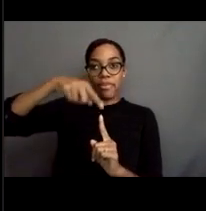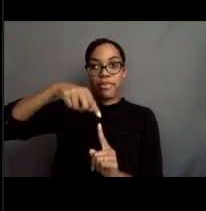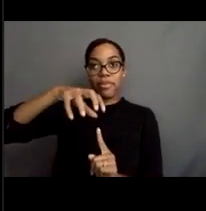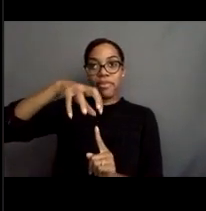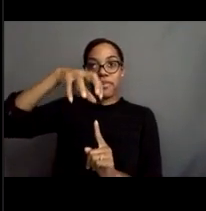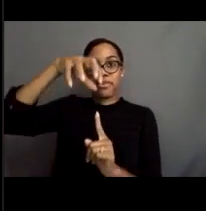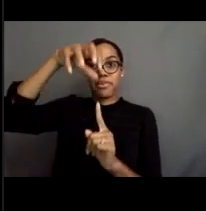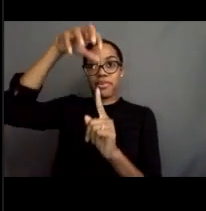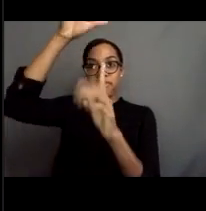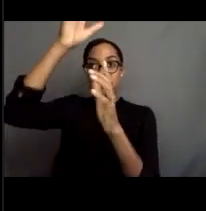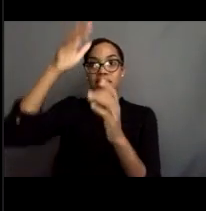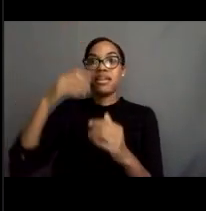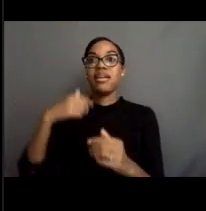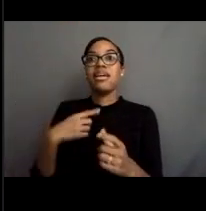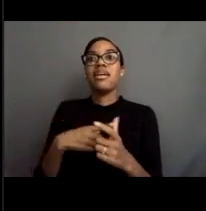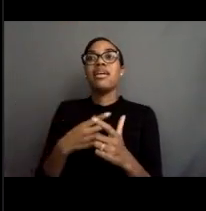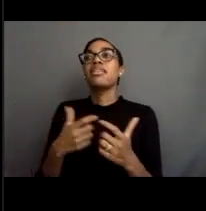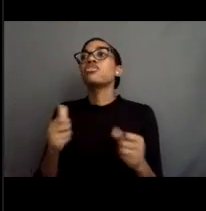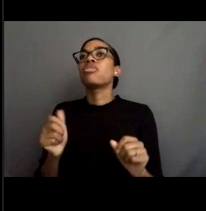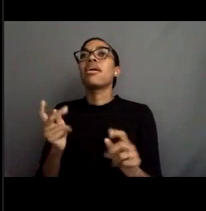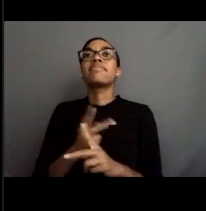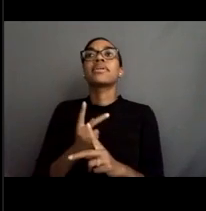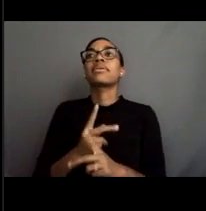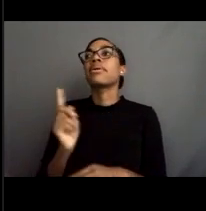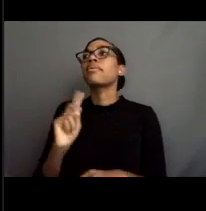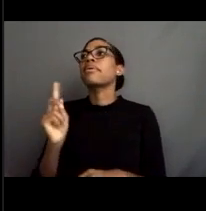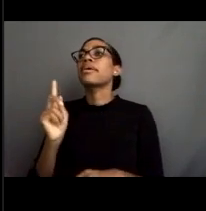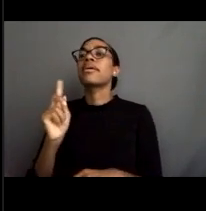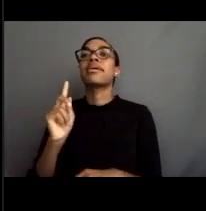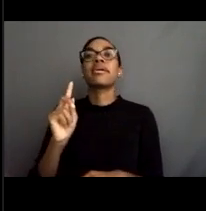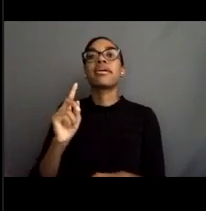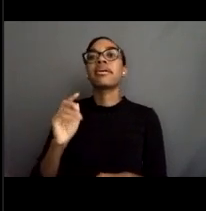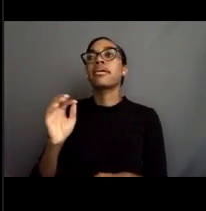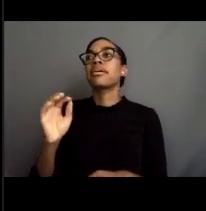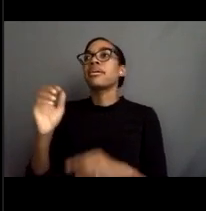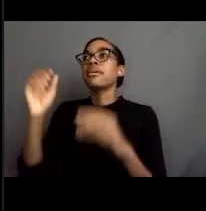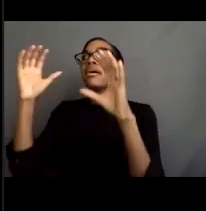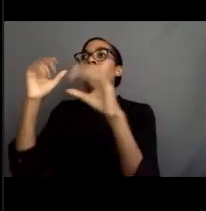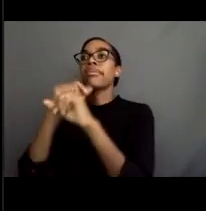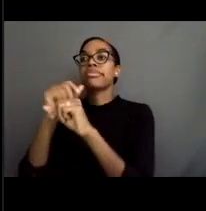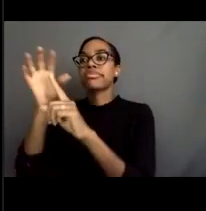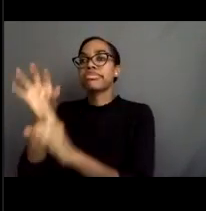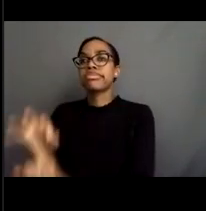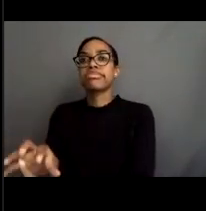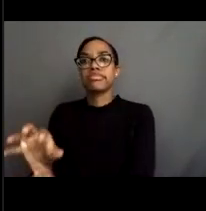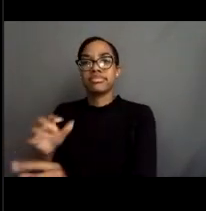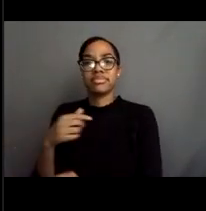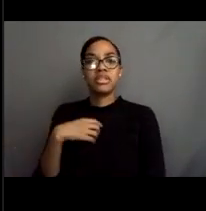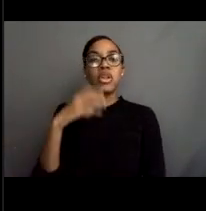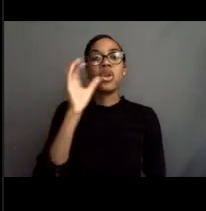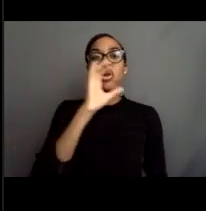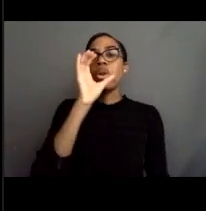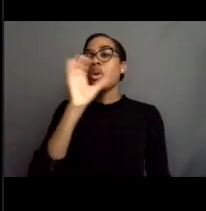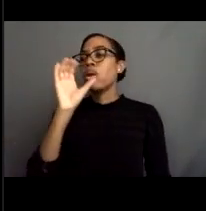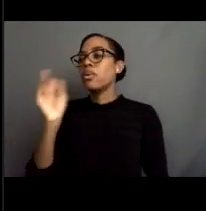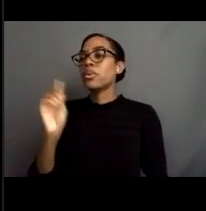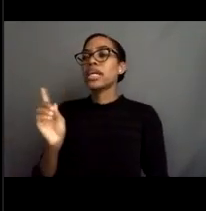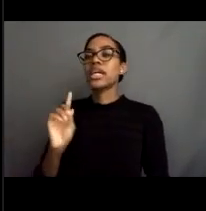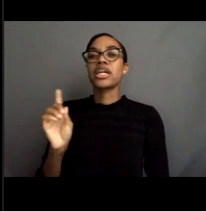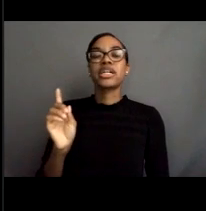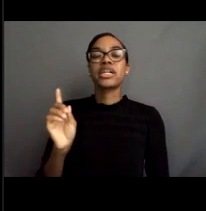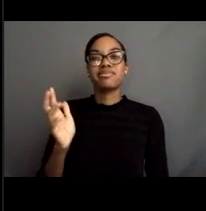go. And then they try to figure out where it popped and try to find the thermometer so they could read how cold it actually